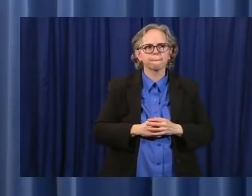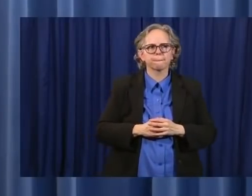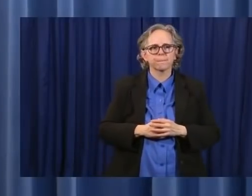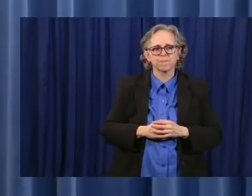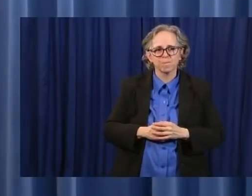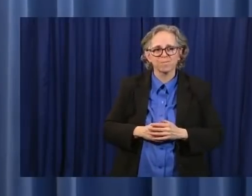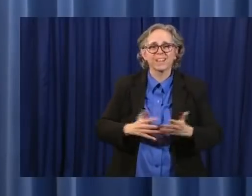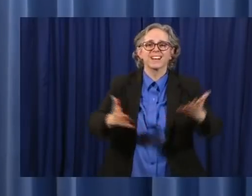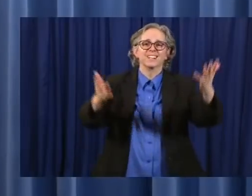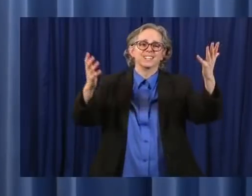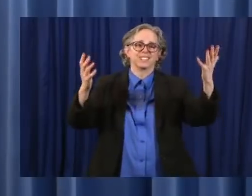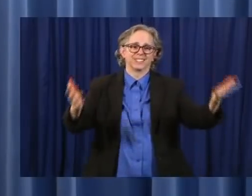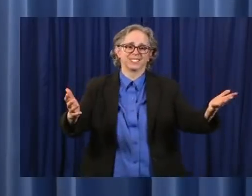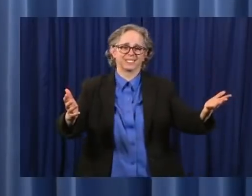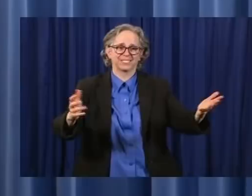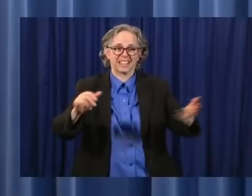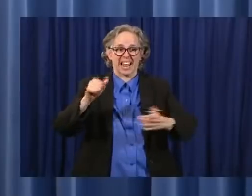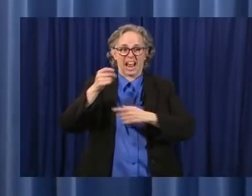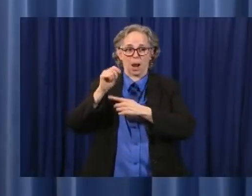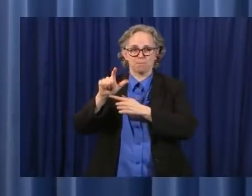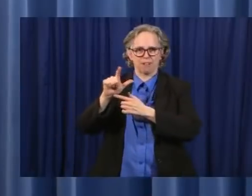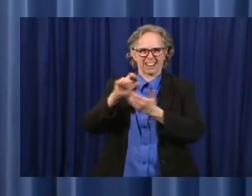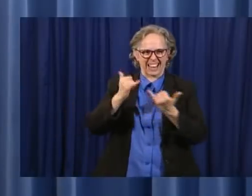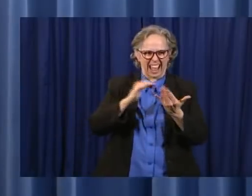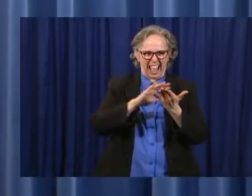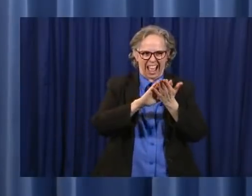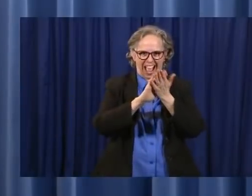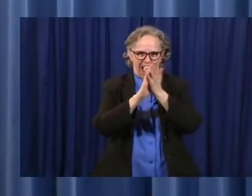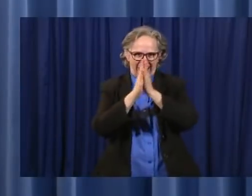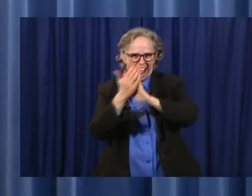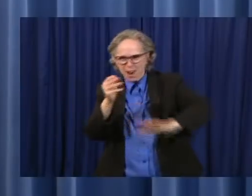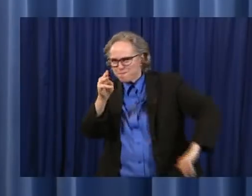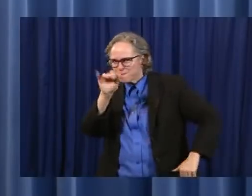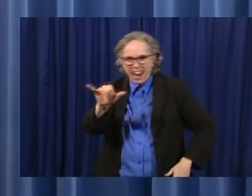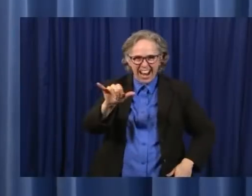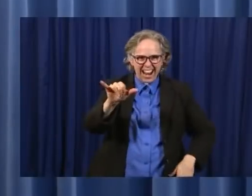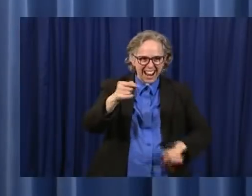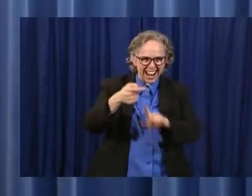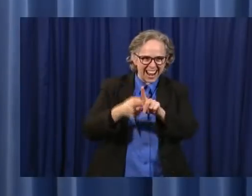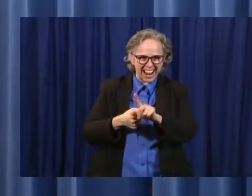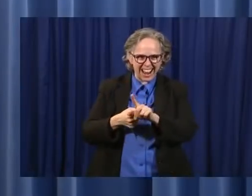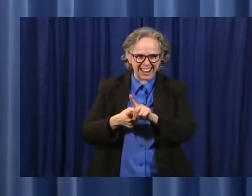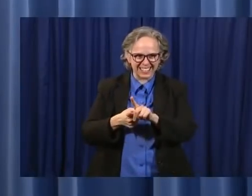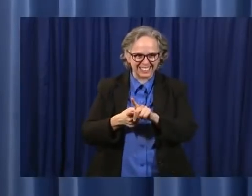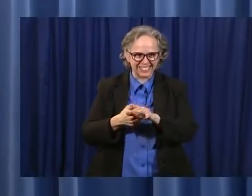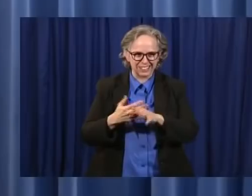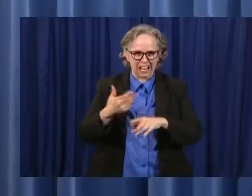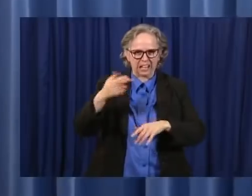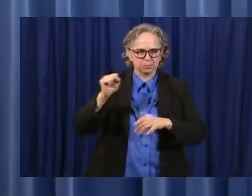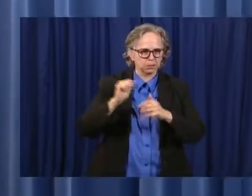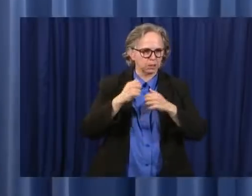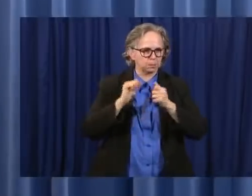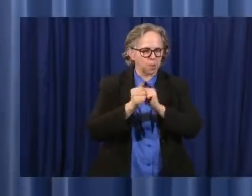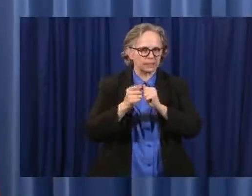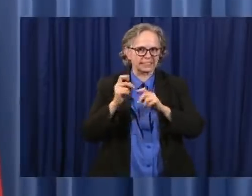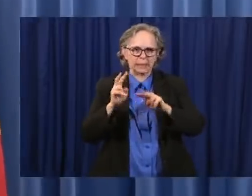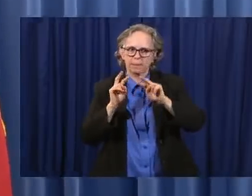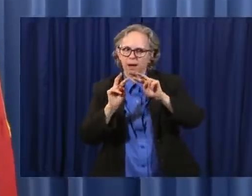Well, as April turns to May, high school sports teams would normally be gearing up for the end of their seasons. I don't have to remind any athlete about